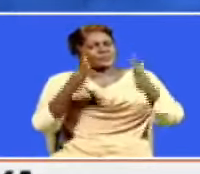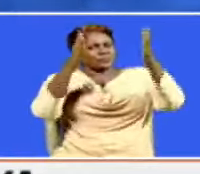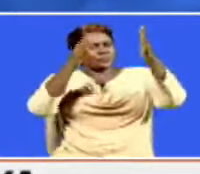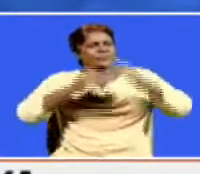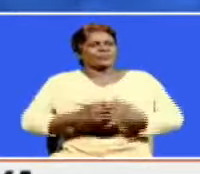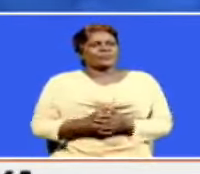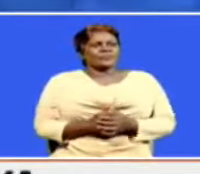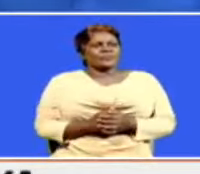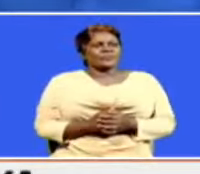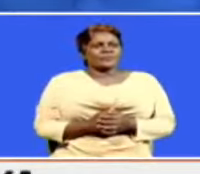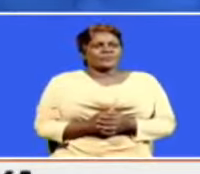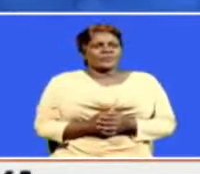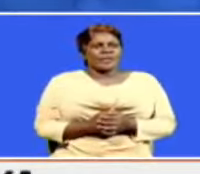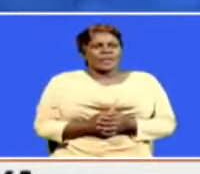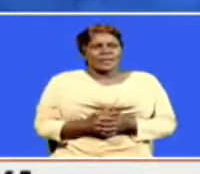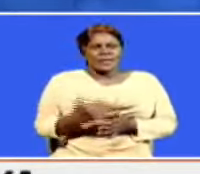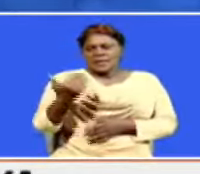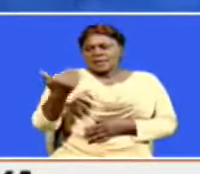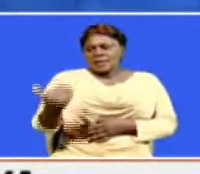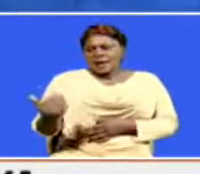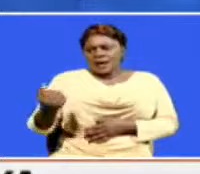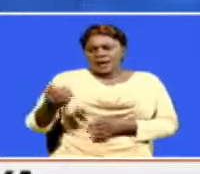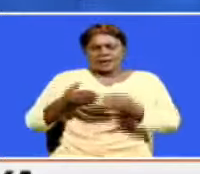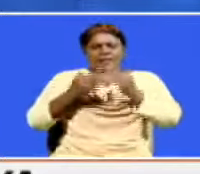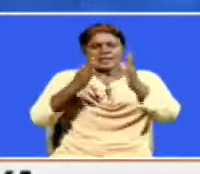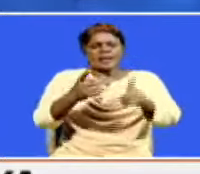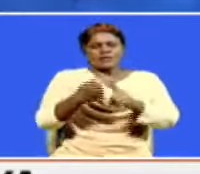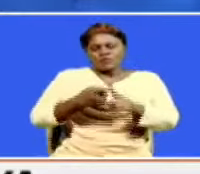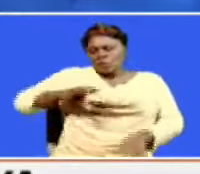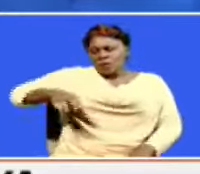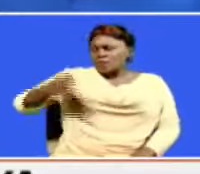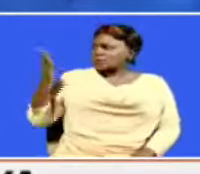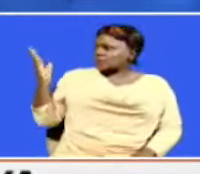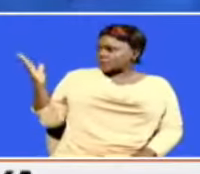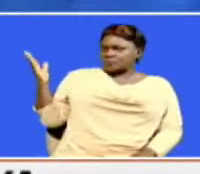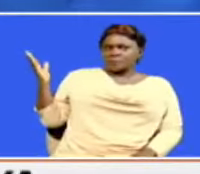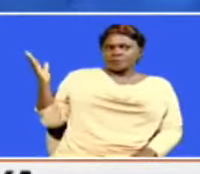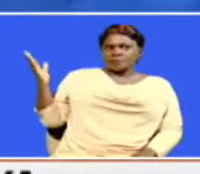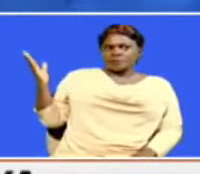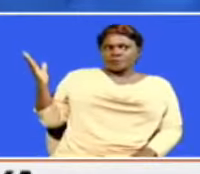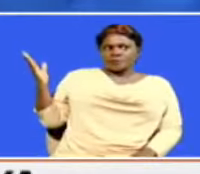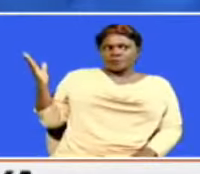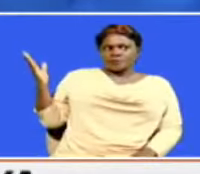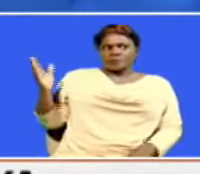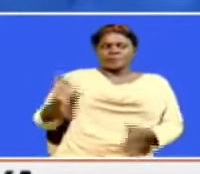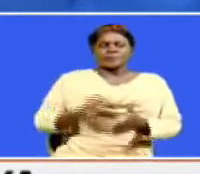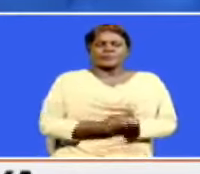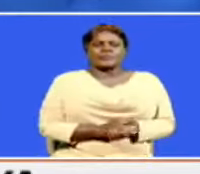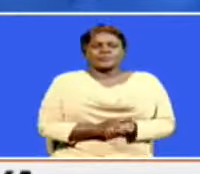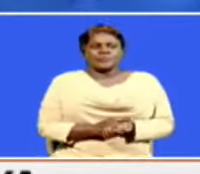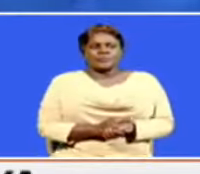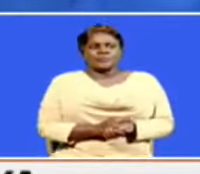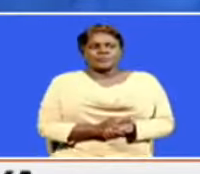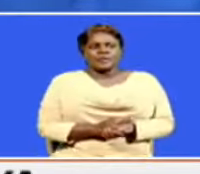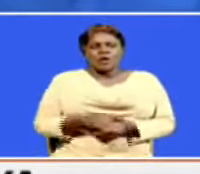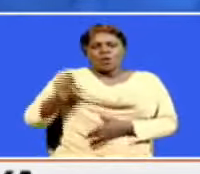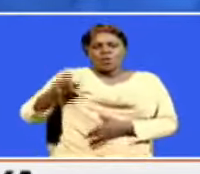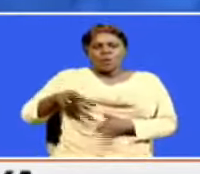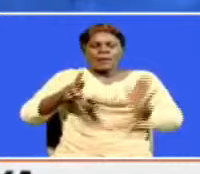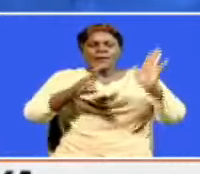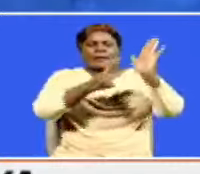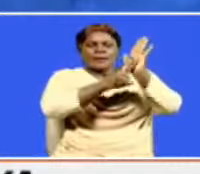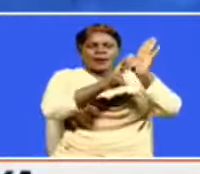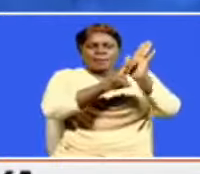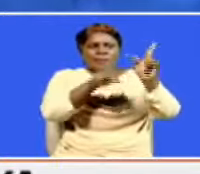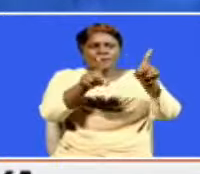congratulate these young leaders from the county, Honorable Jerry Maina, Women Rep,